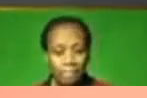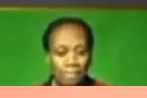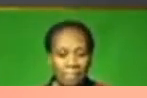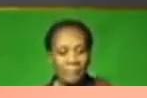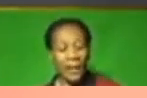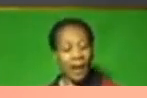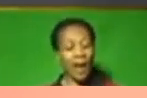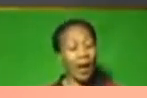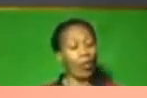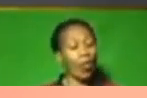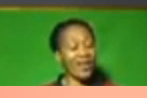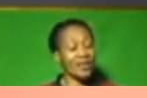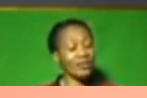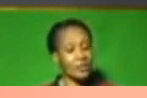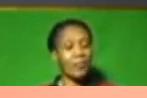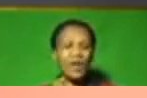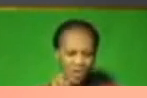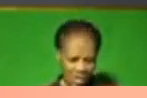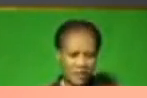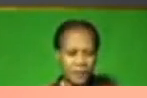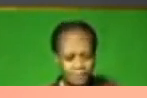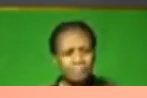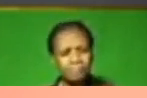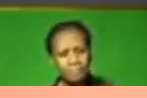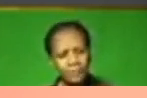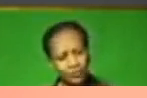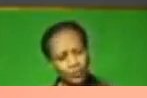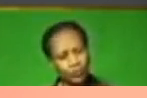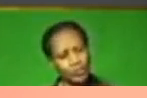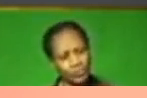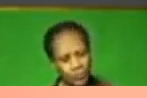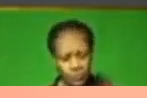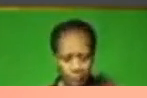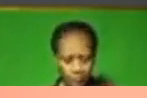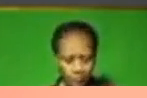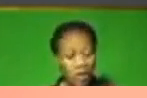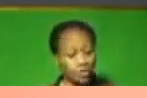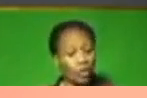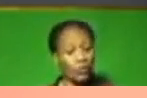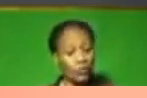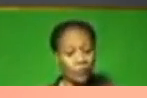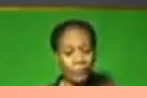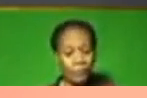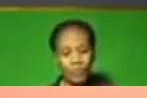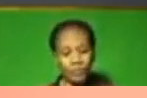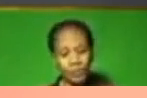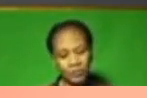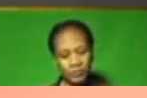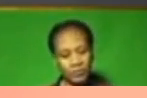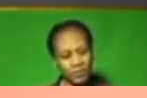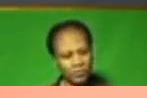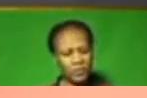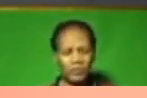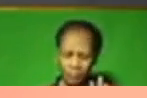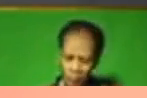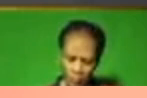Our economy still needs to be transformed, and the transformation process must of